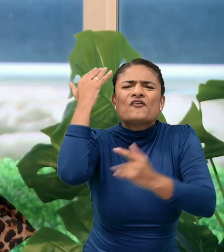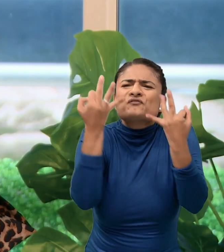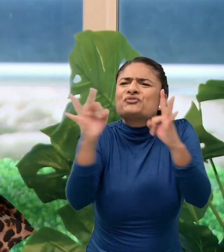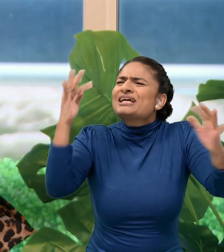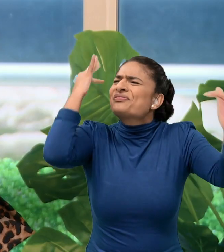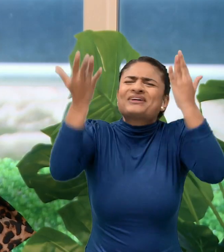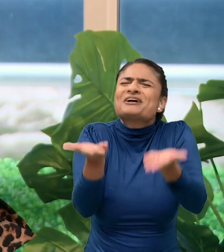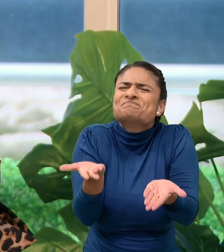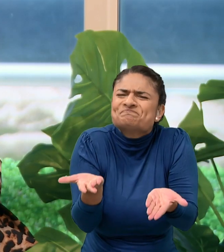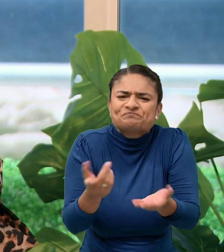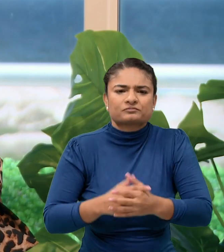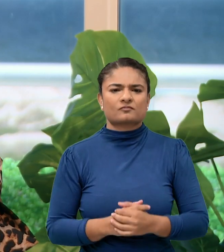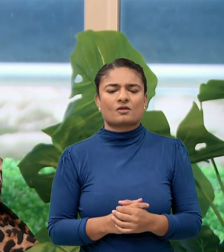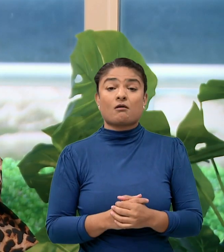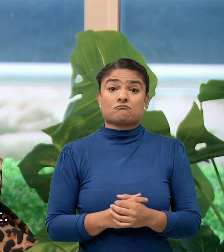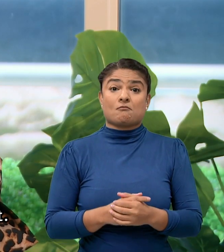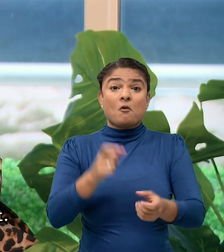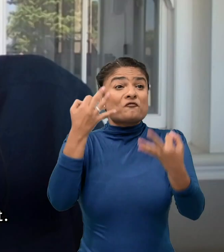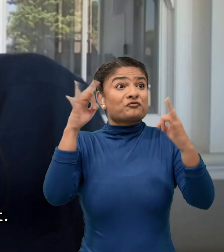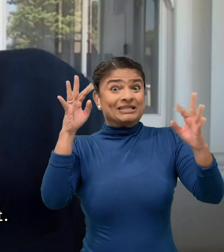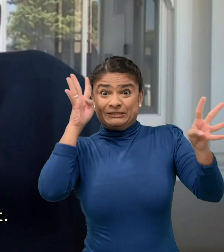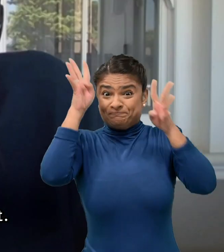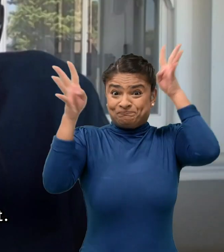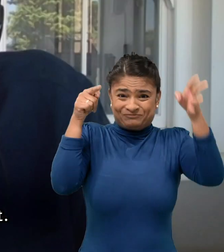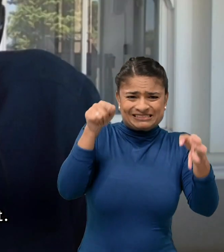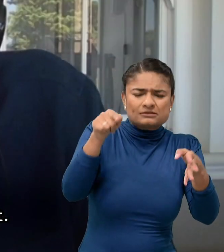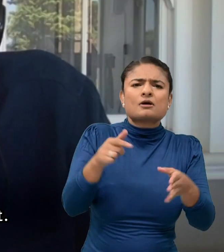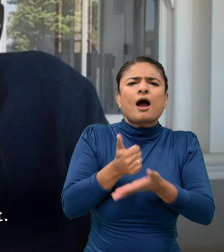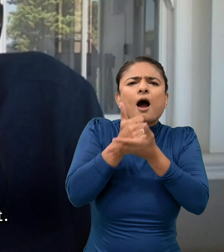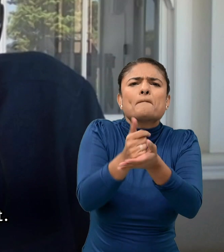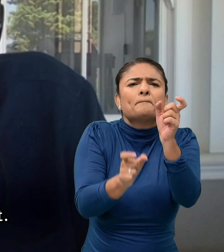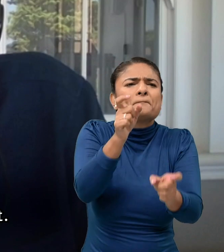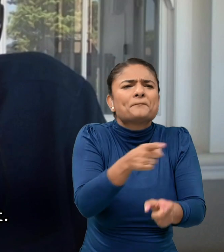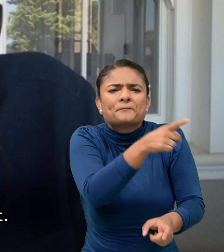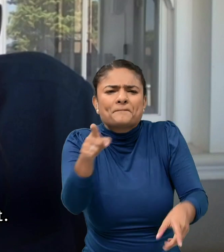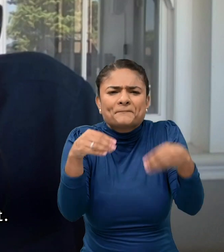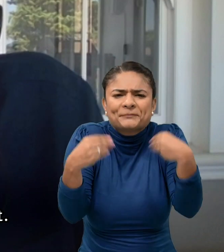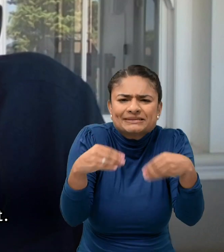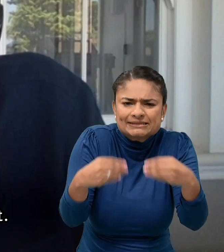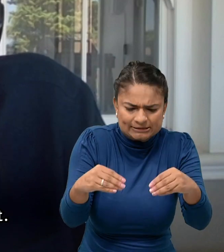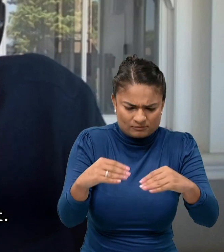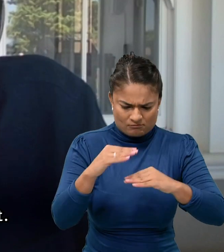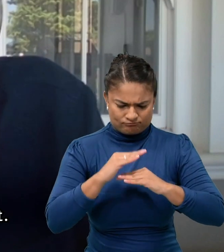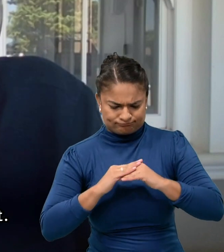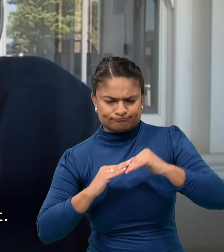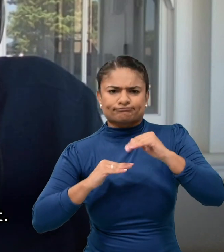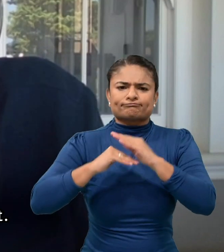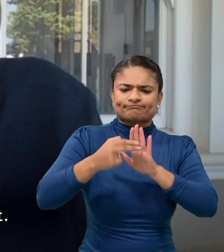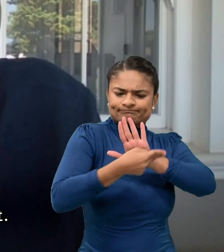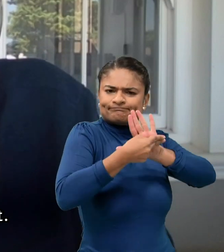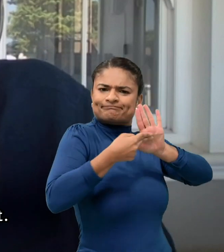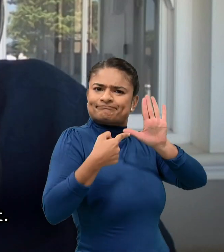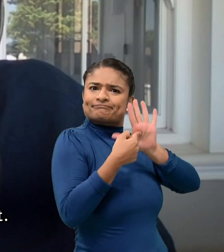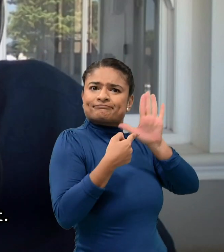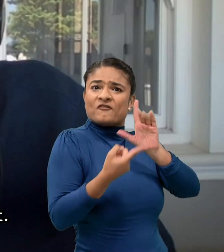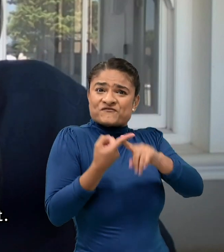nutshell, what is Free Thinkers? Free Thinkers helps companies build their brand from